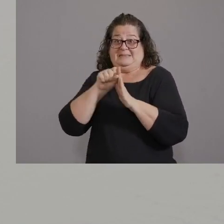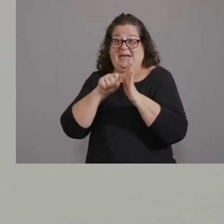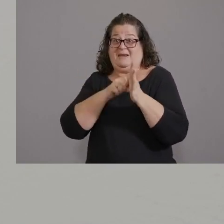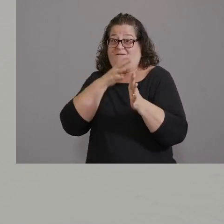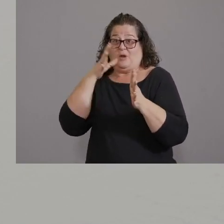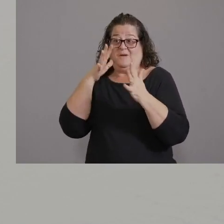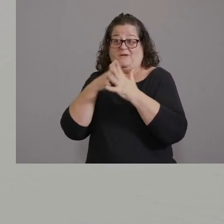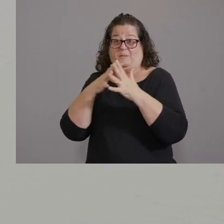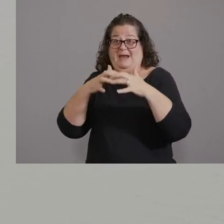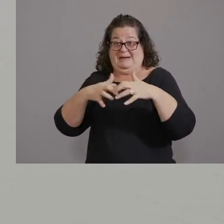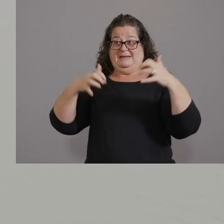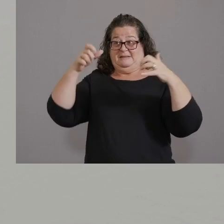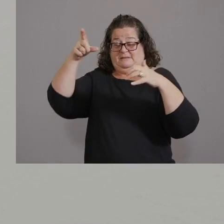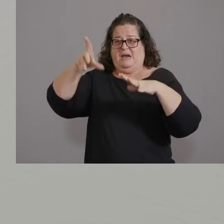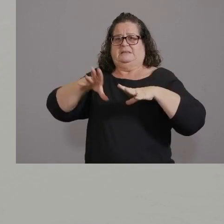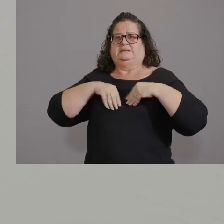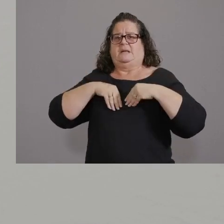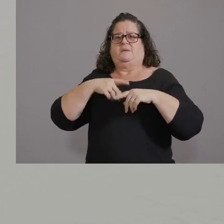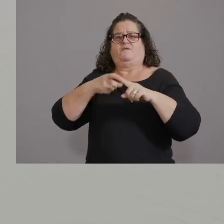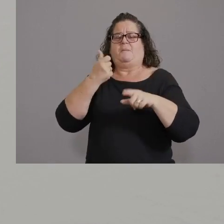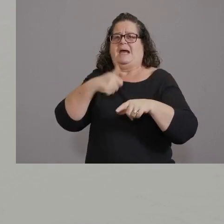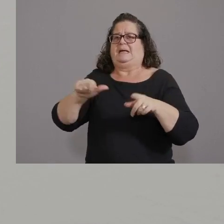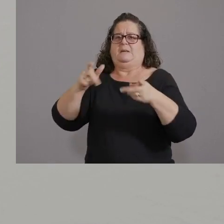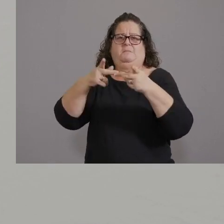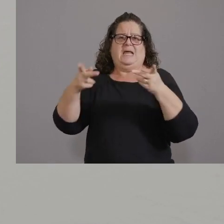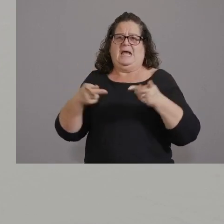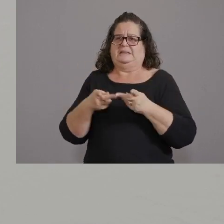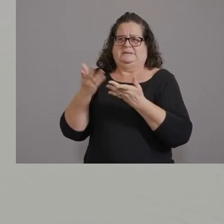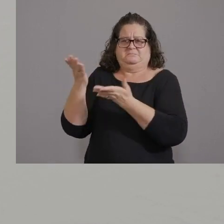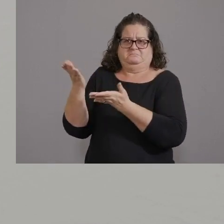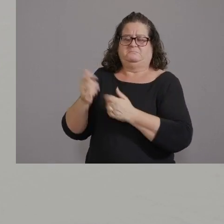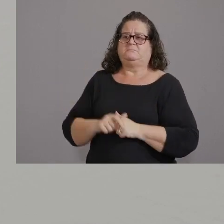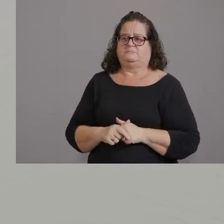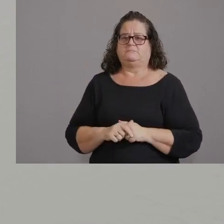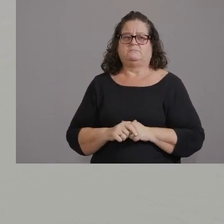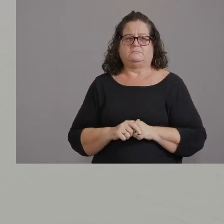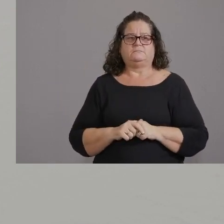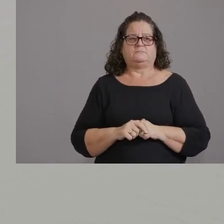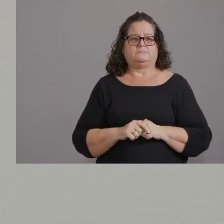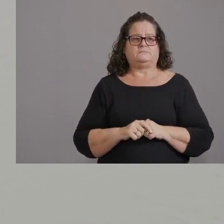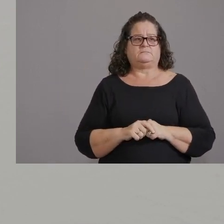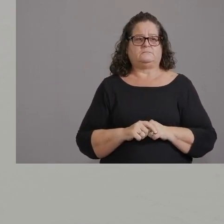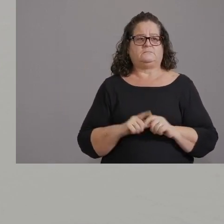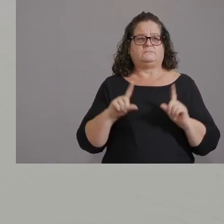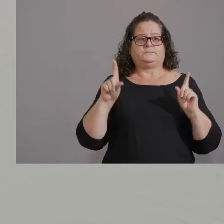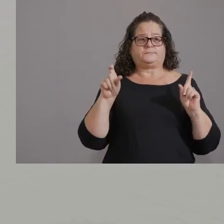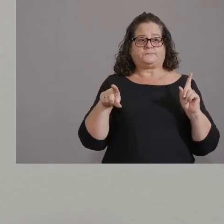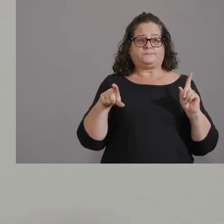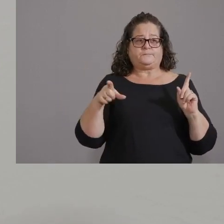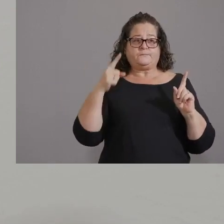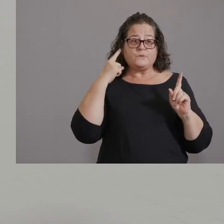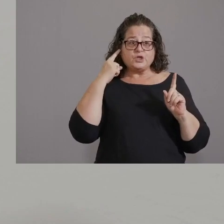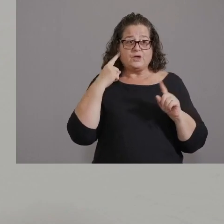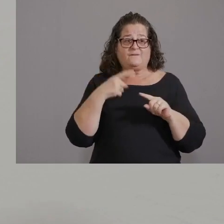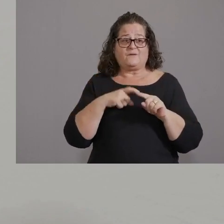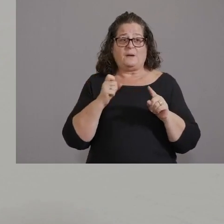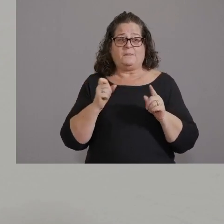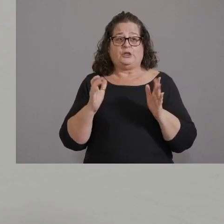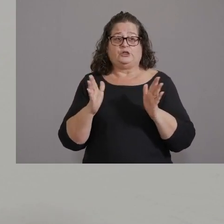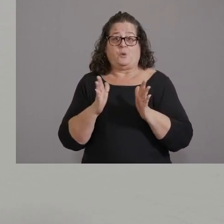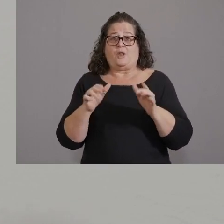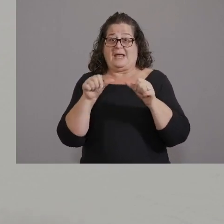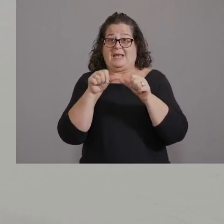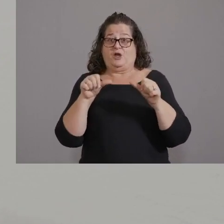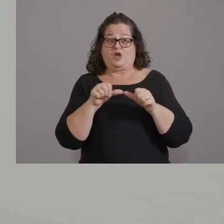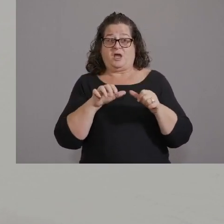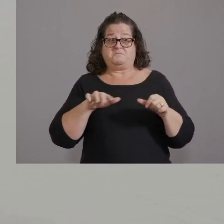And have you heard from any of the smaller counties of people coming from neighboring counties and using up more of their utilization than they were